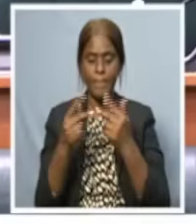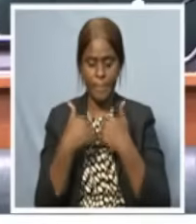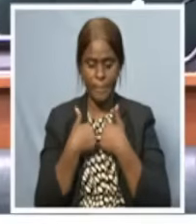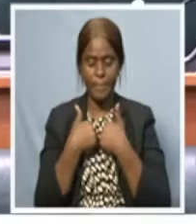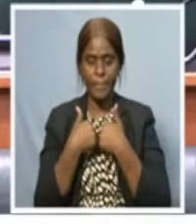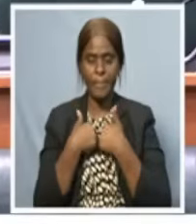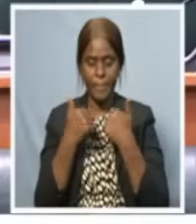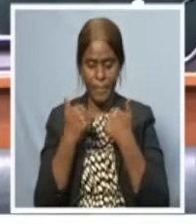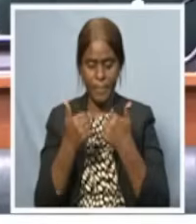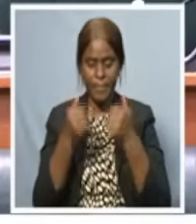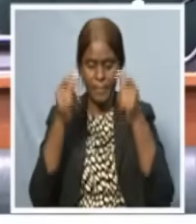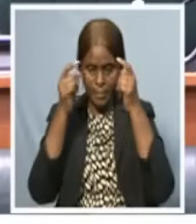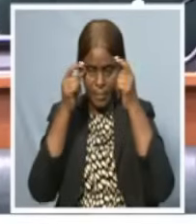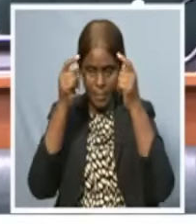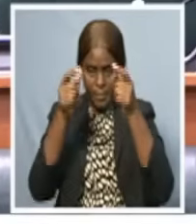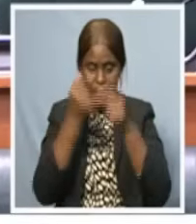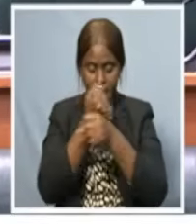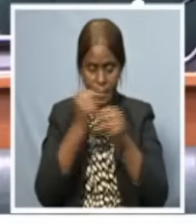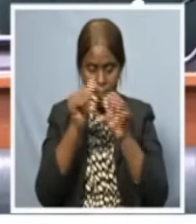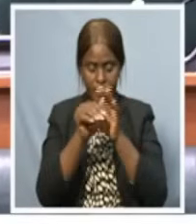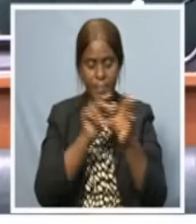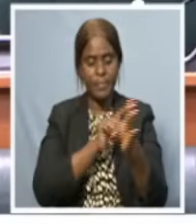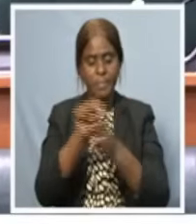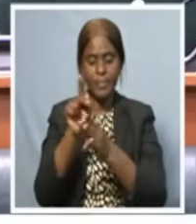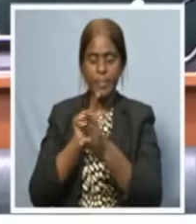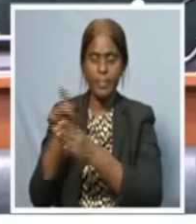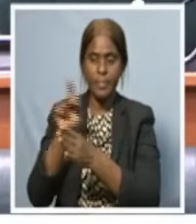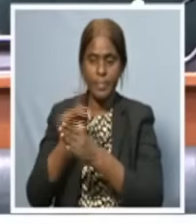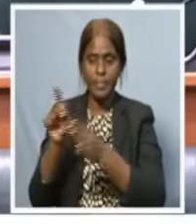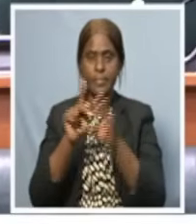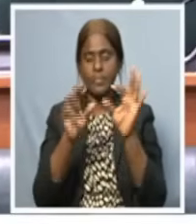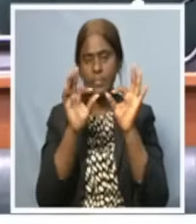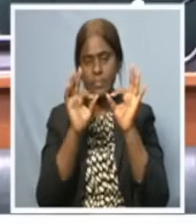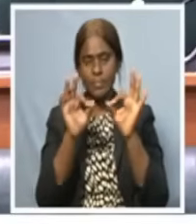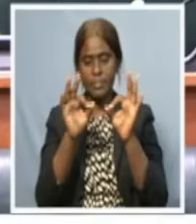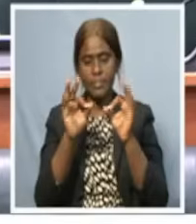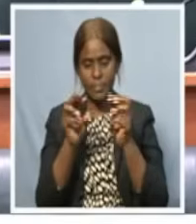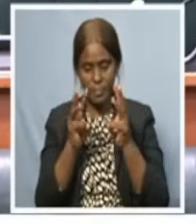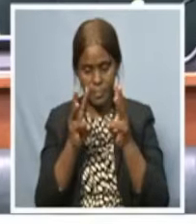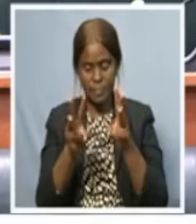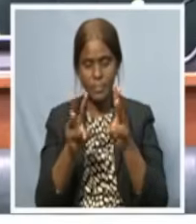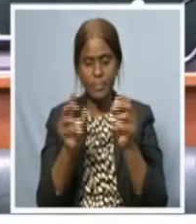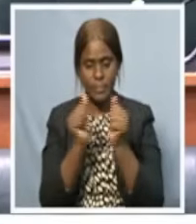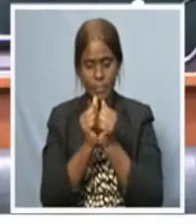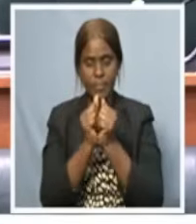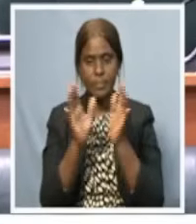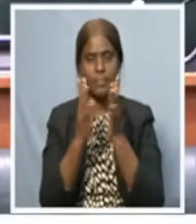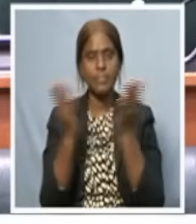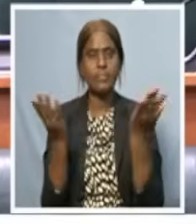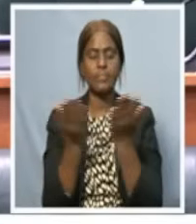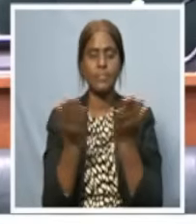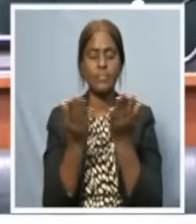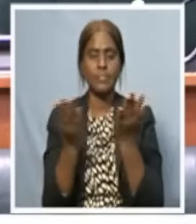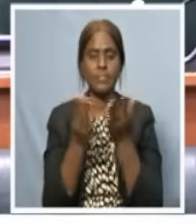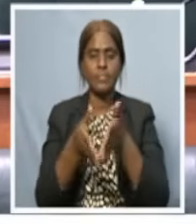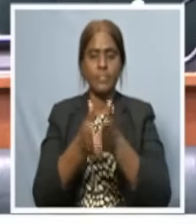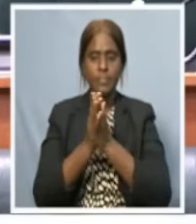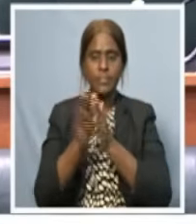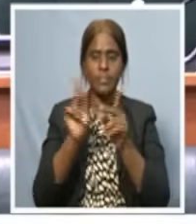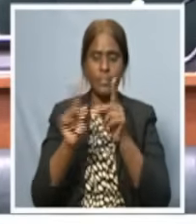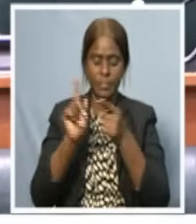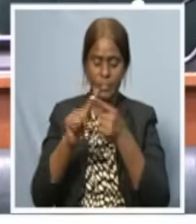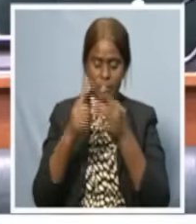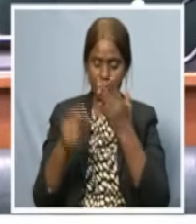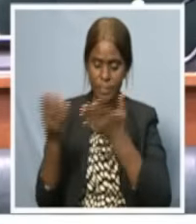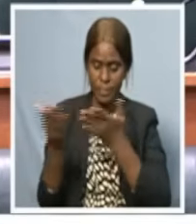has been handled in a professional, efficient manner without asking people